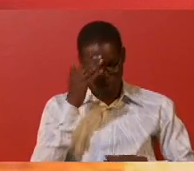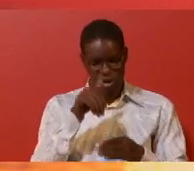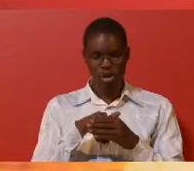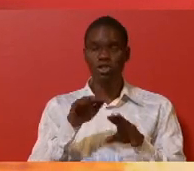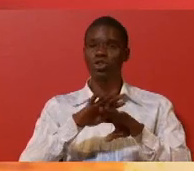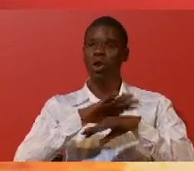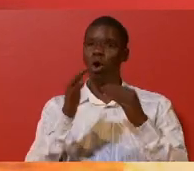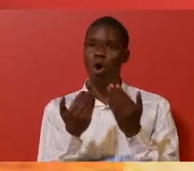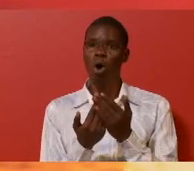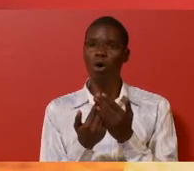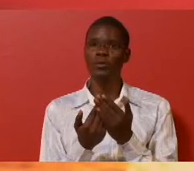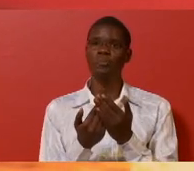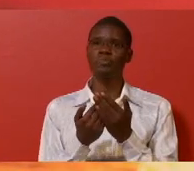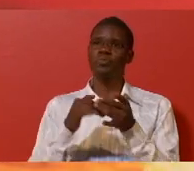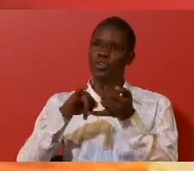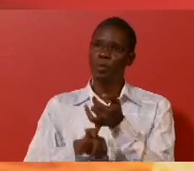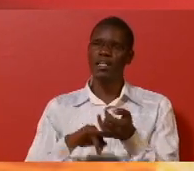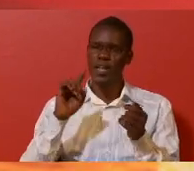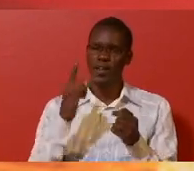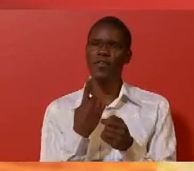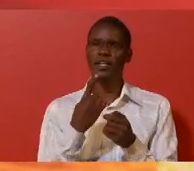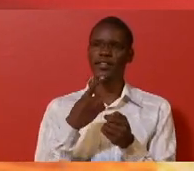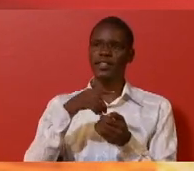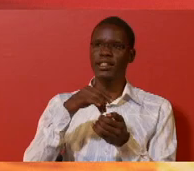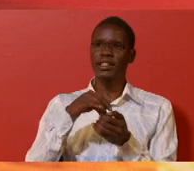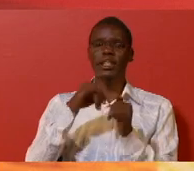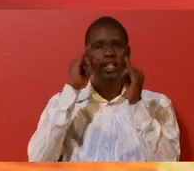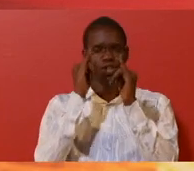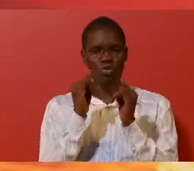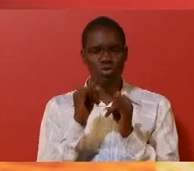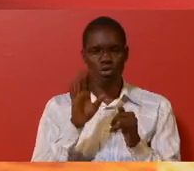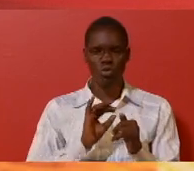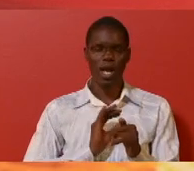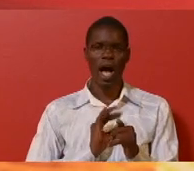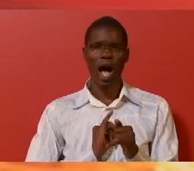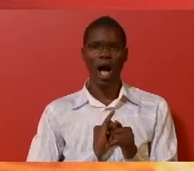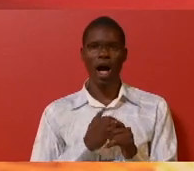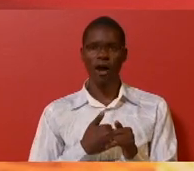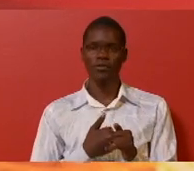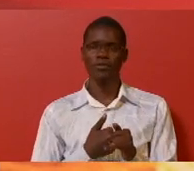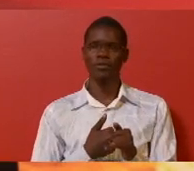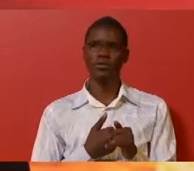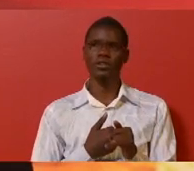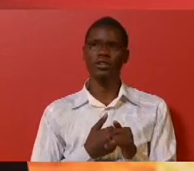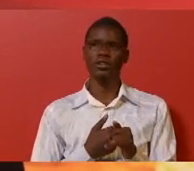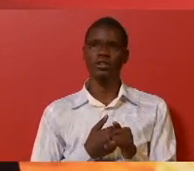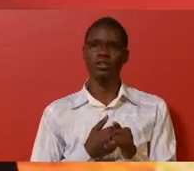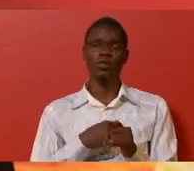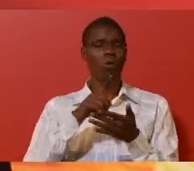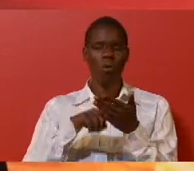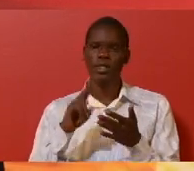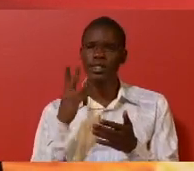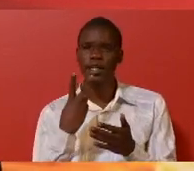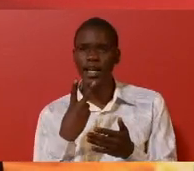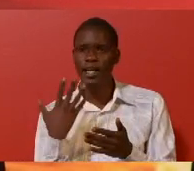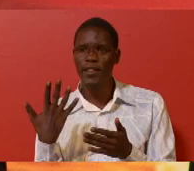fact, marriage was the first institution established by God at creation. The first one, on Friday. Marriage. What's the second institution